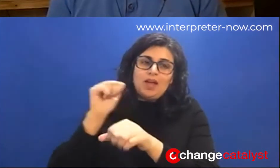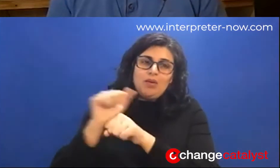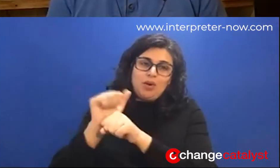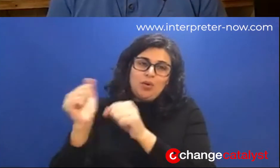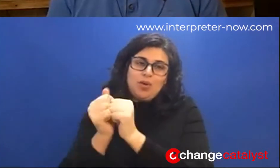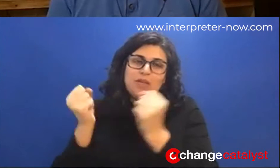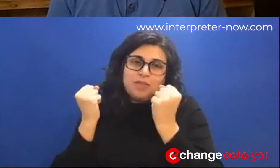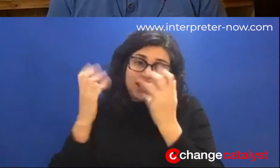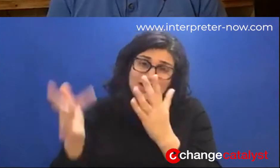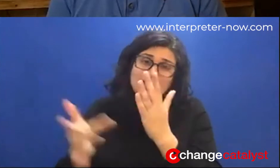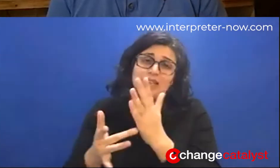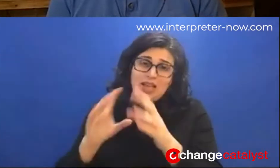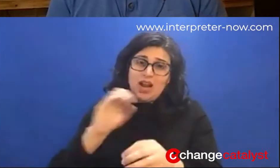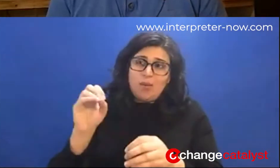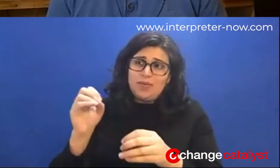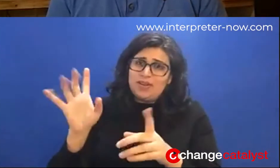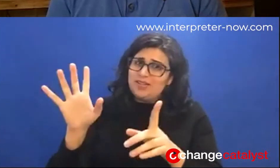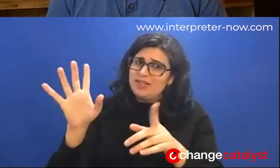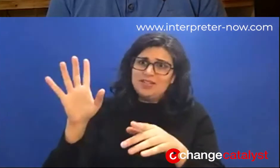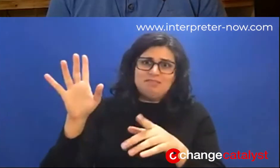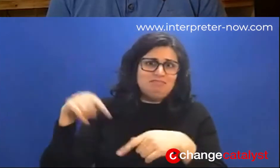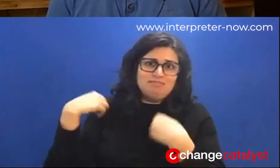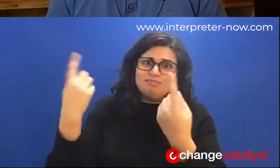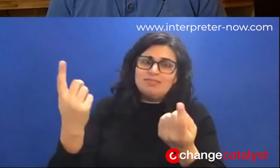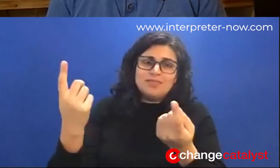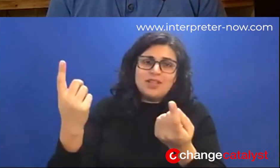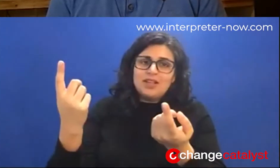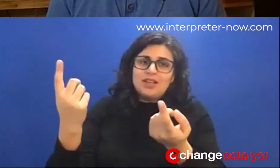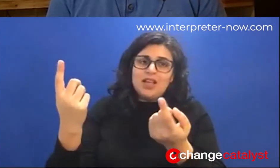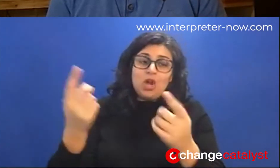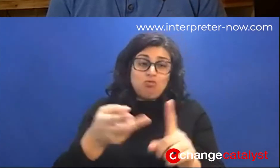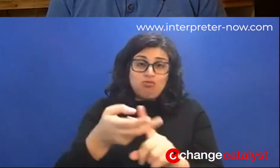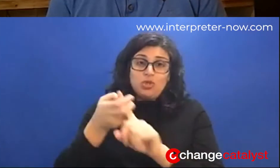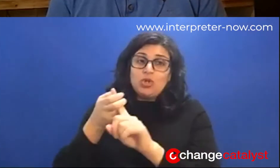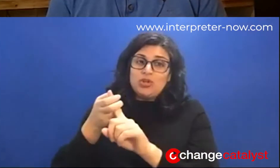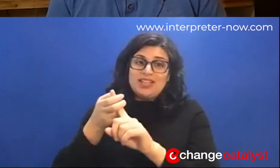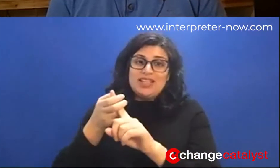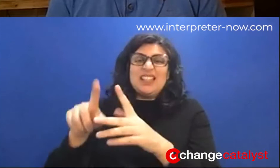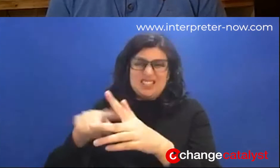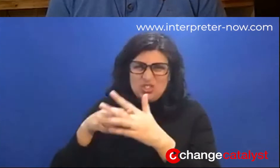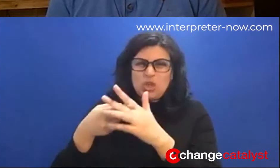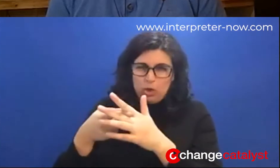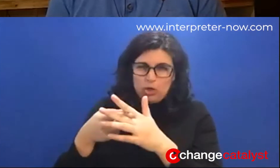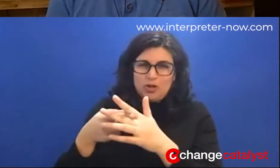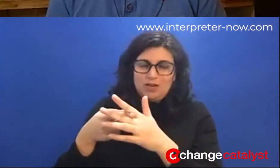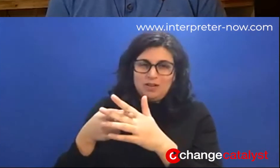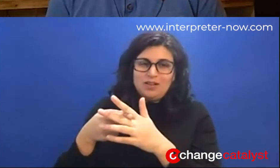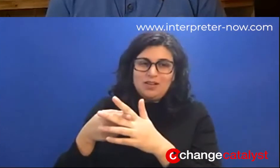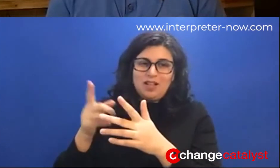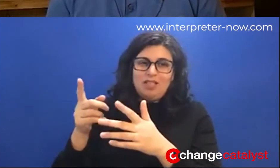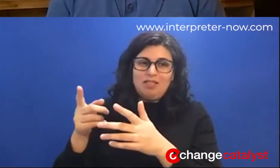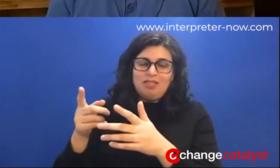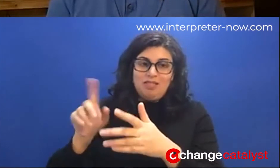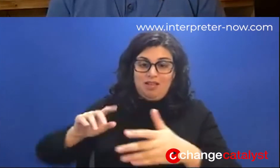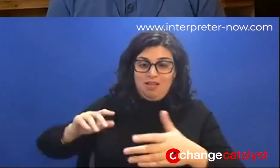tech companies over the years, and recruiting is where they often start. And they come to us. We